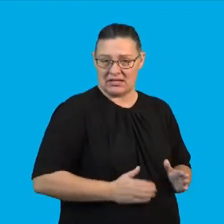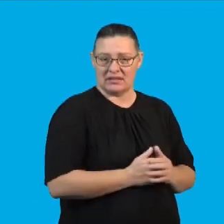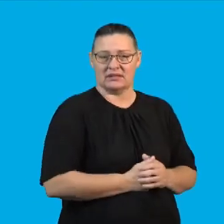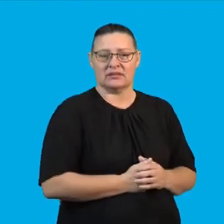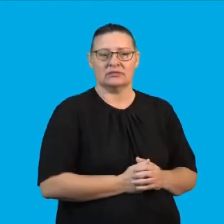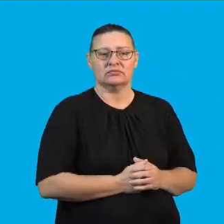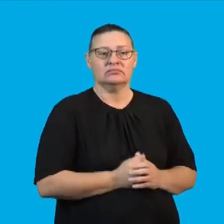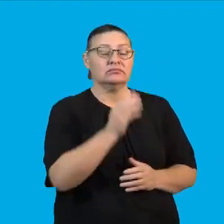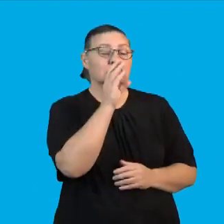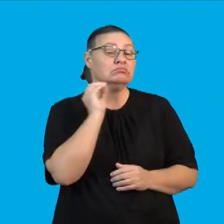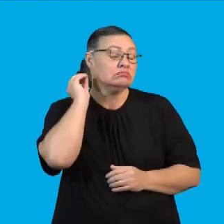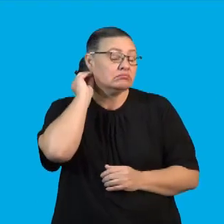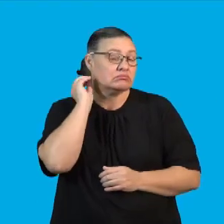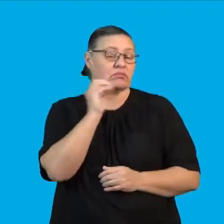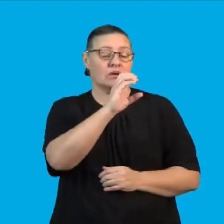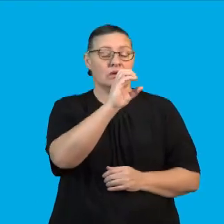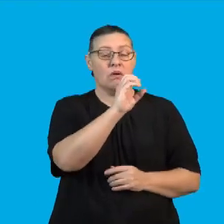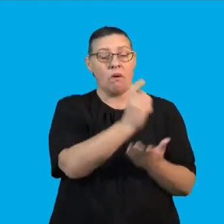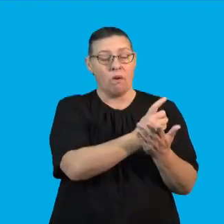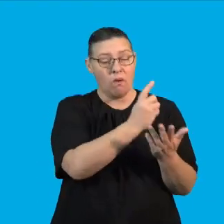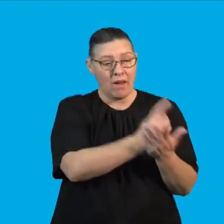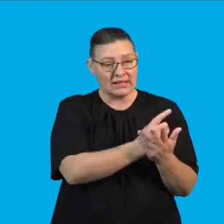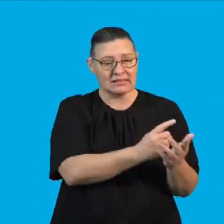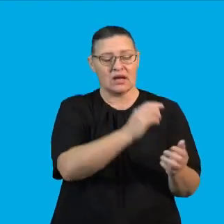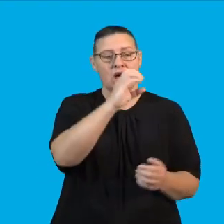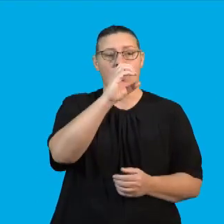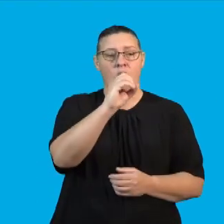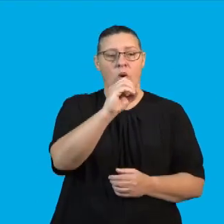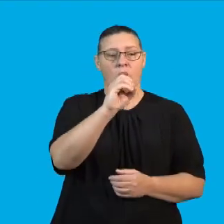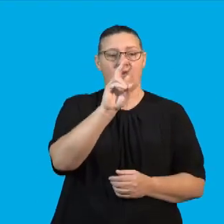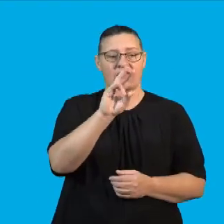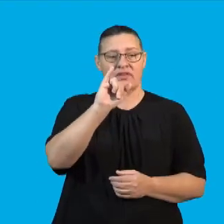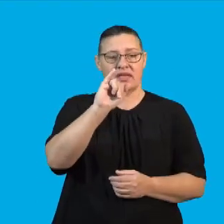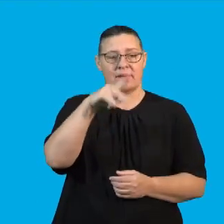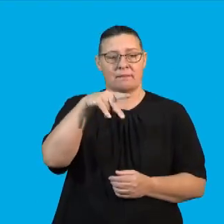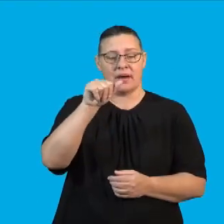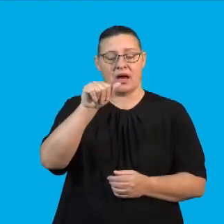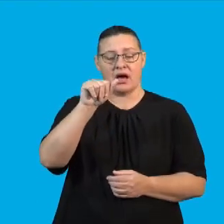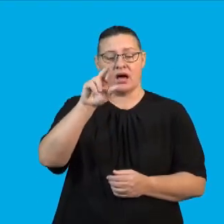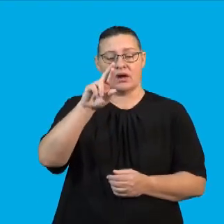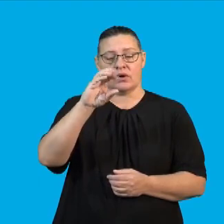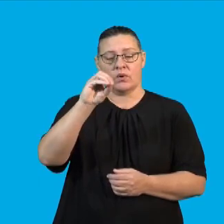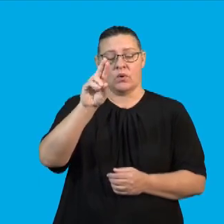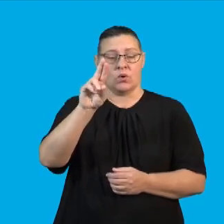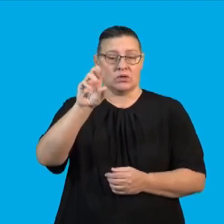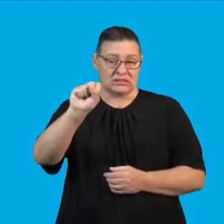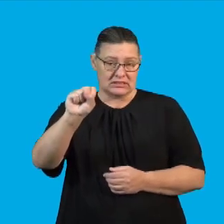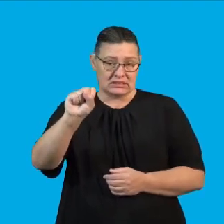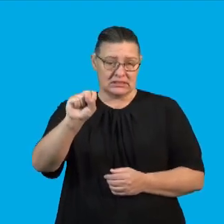body. Just remember, this is always oviparous